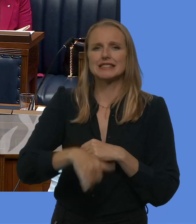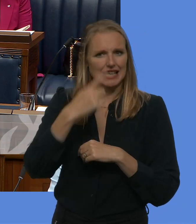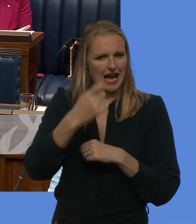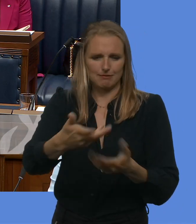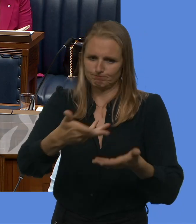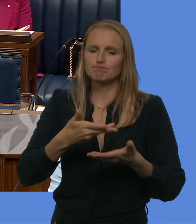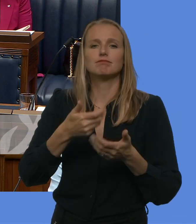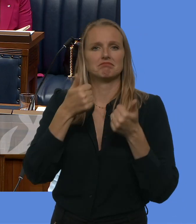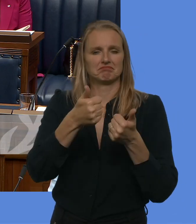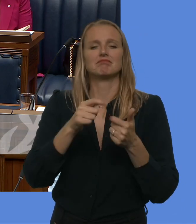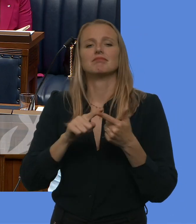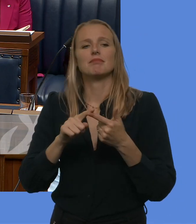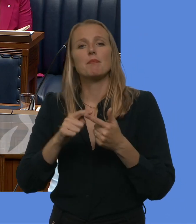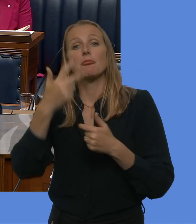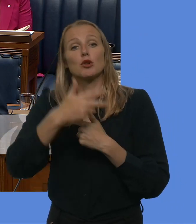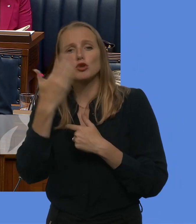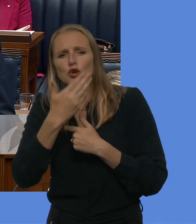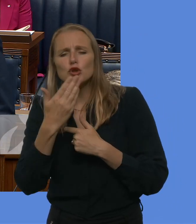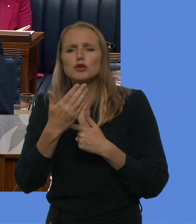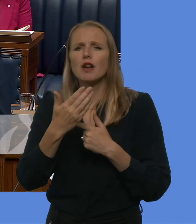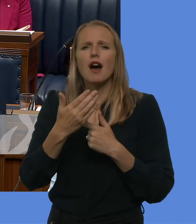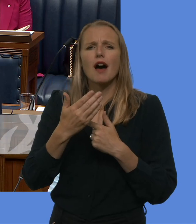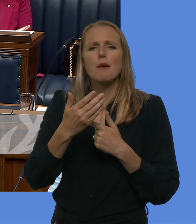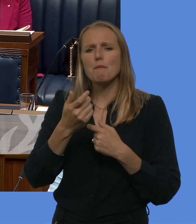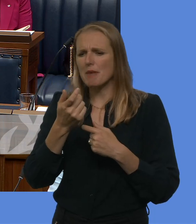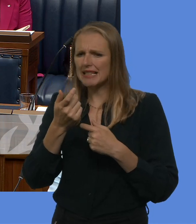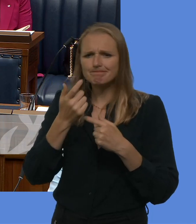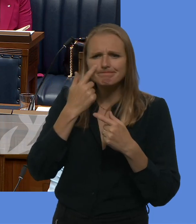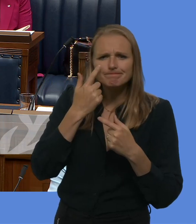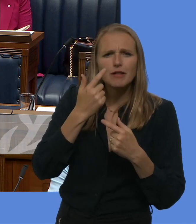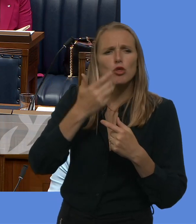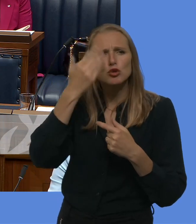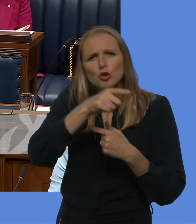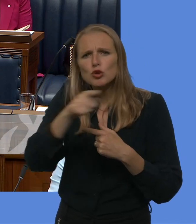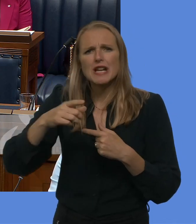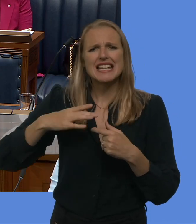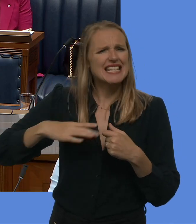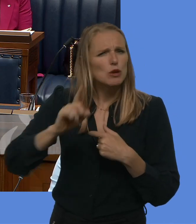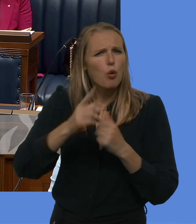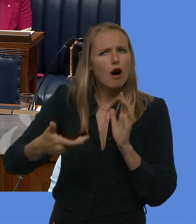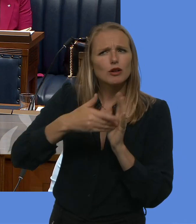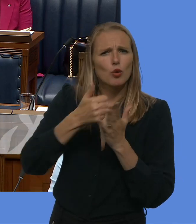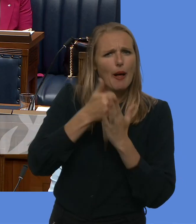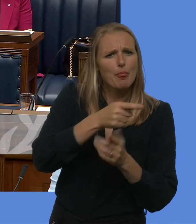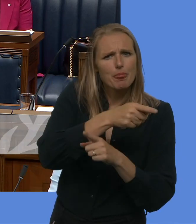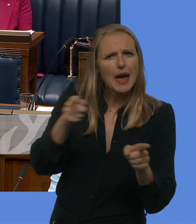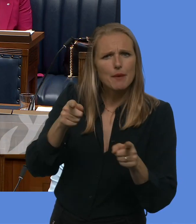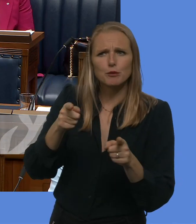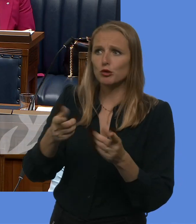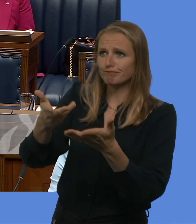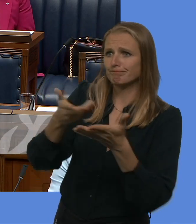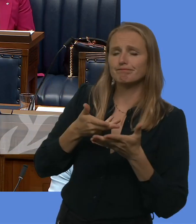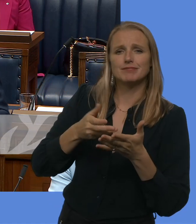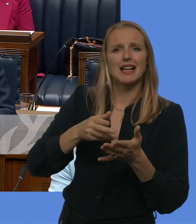We then carried out a short survey around the needs of those schools, identifying across Northern Ireland where